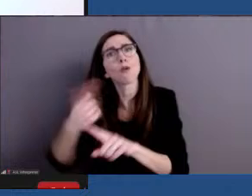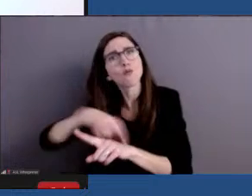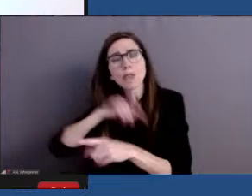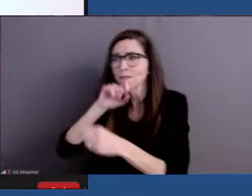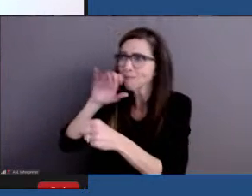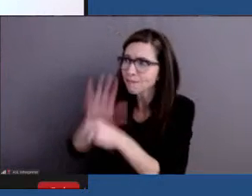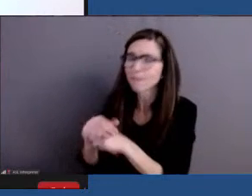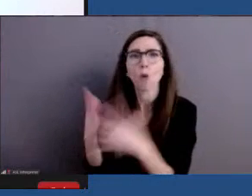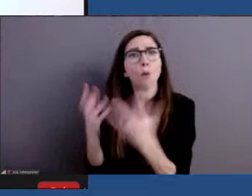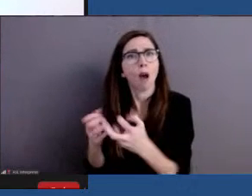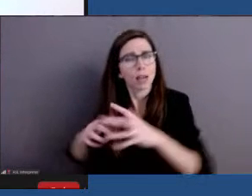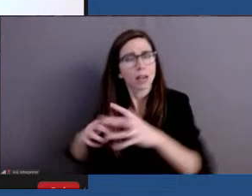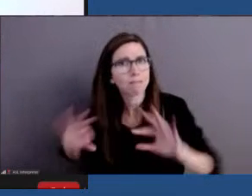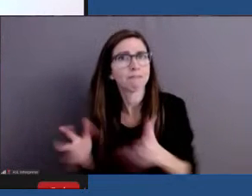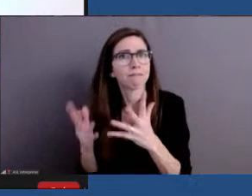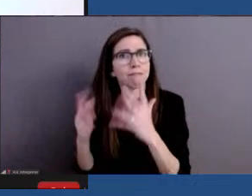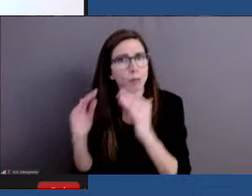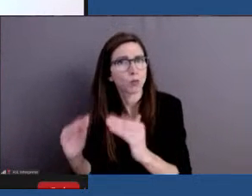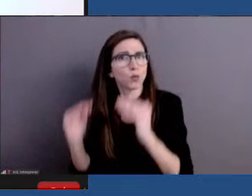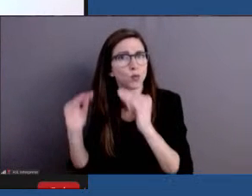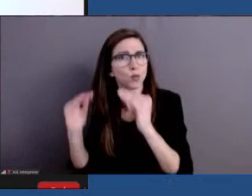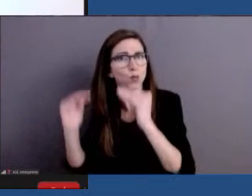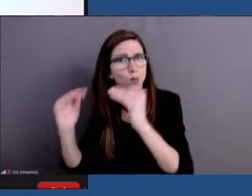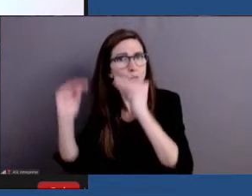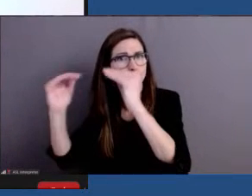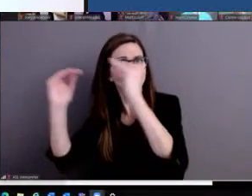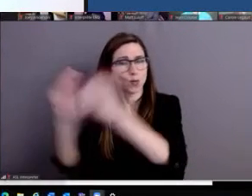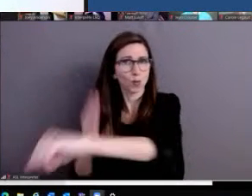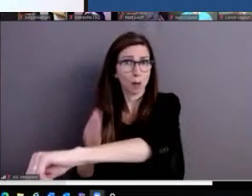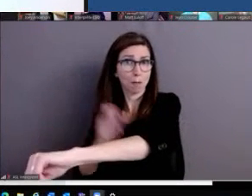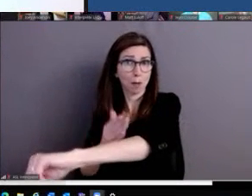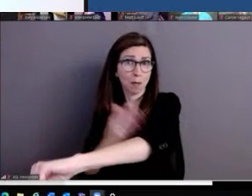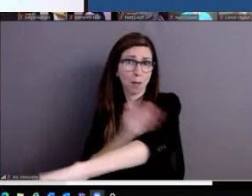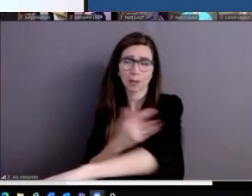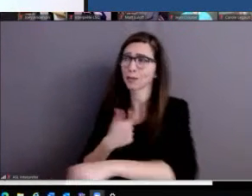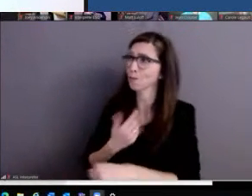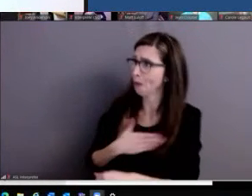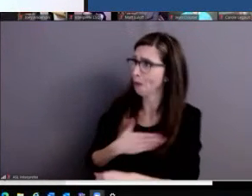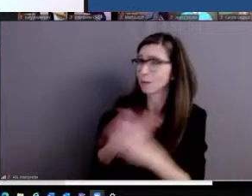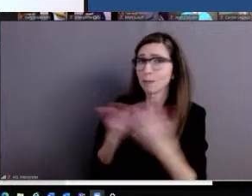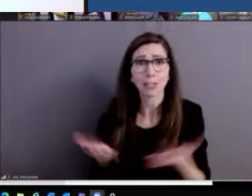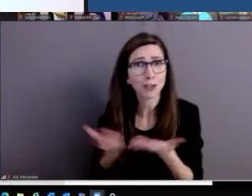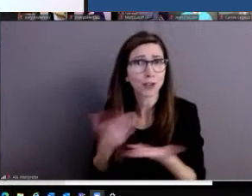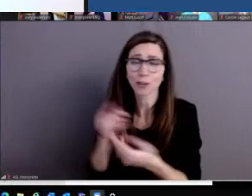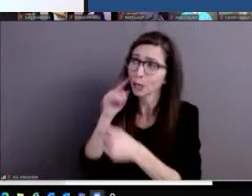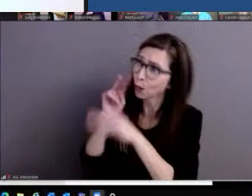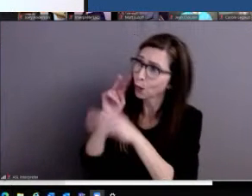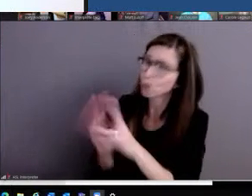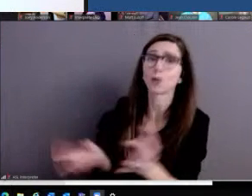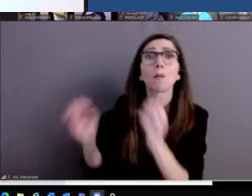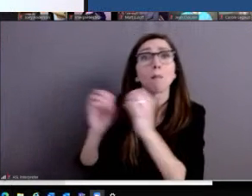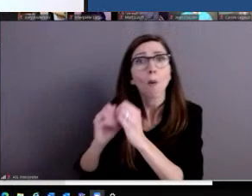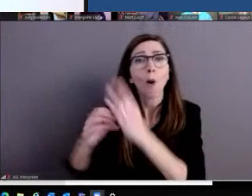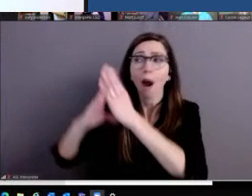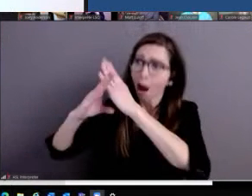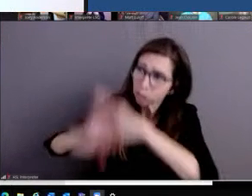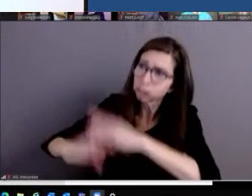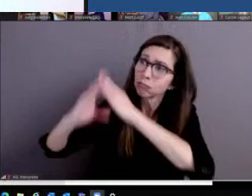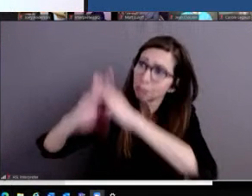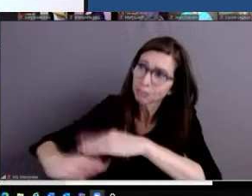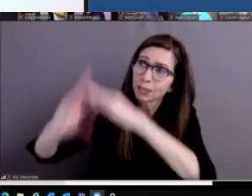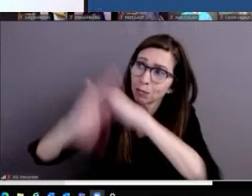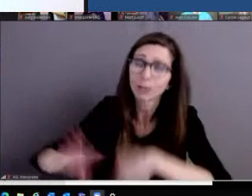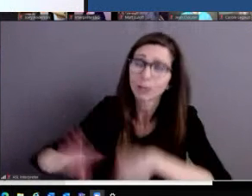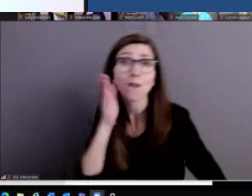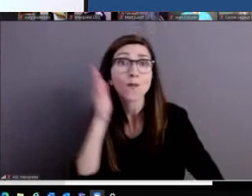so grateful for the opportunity to be here with you today, and I look forward to continuing to work with the city to break down barriers and work towards